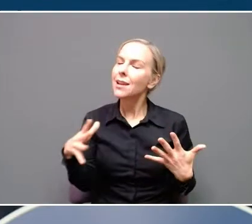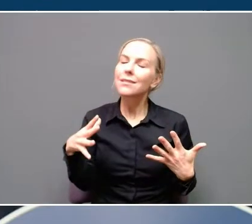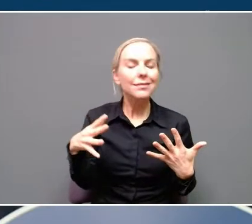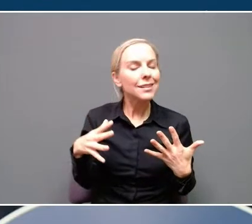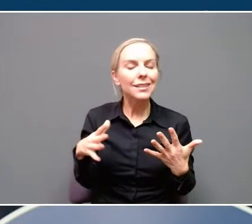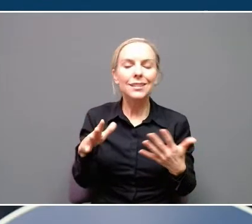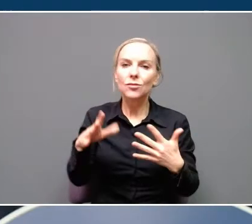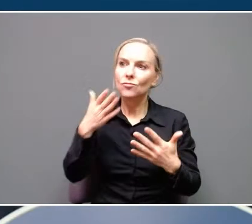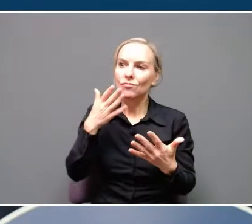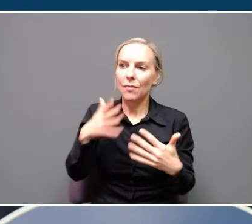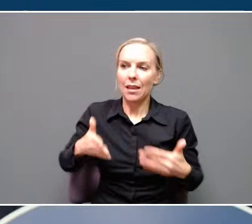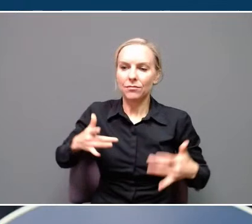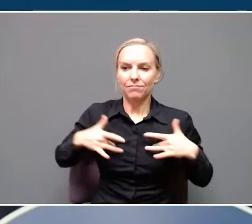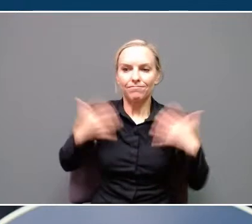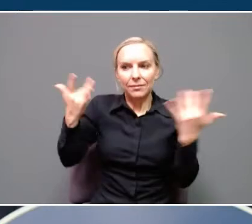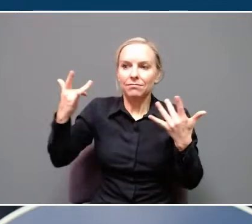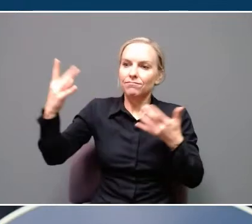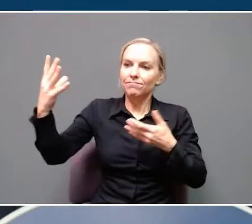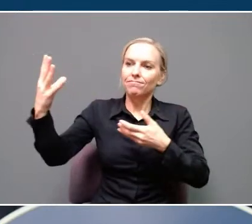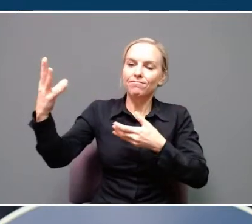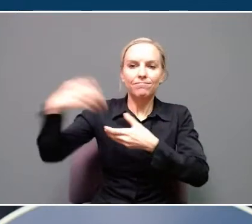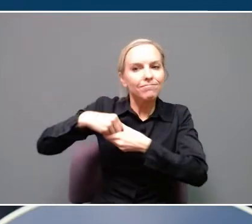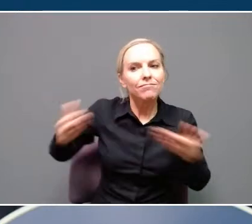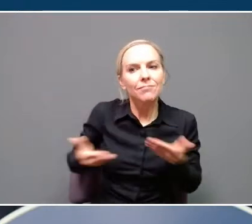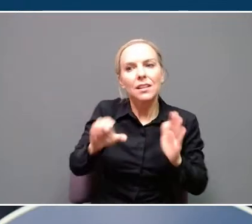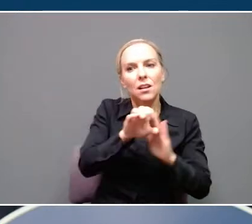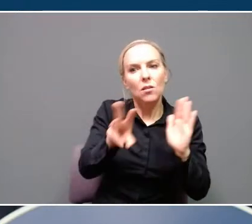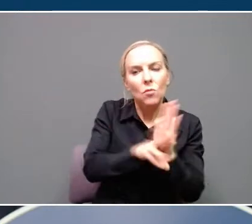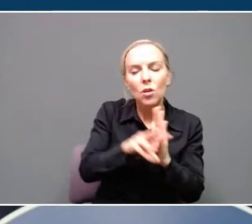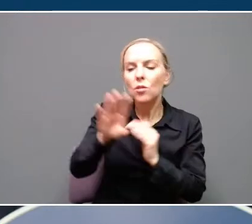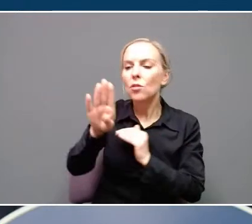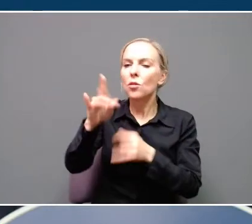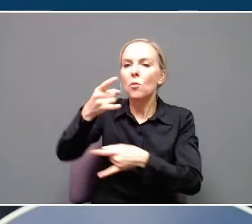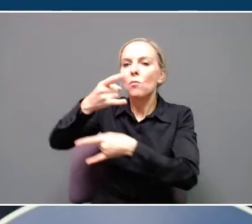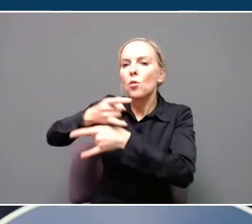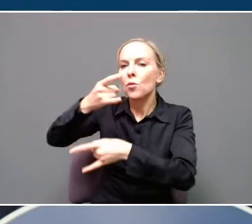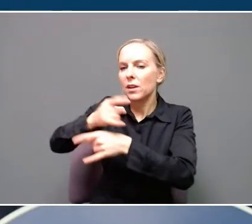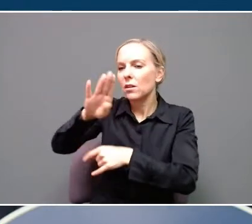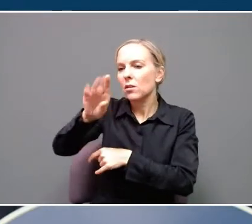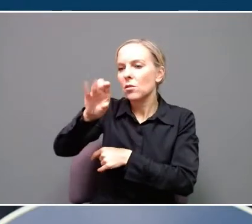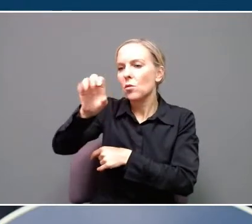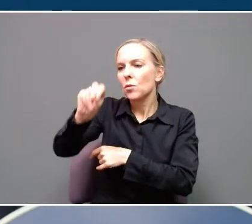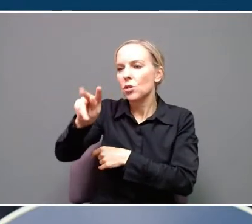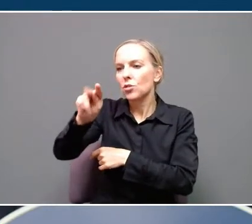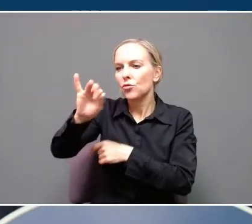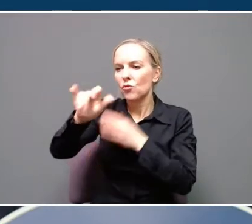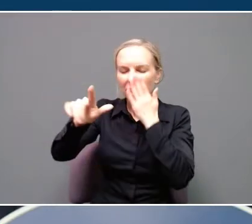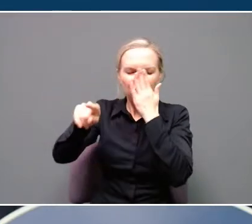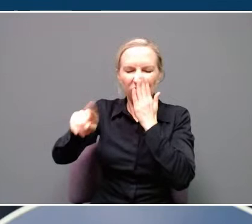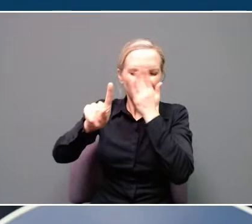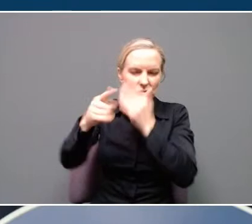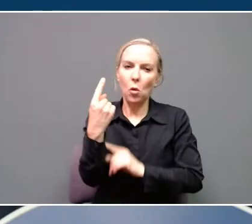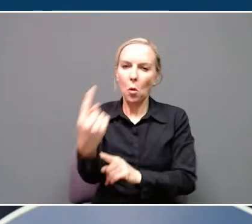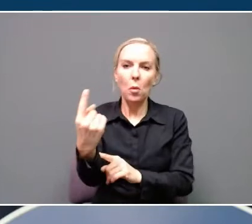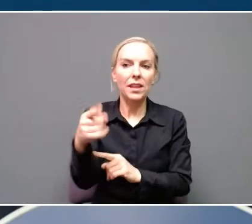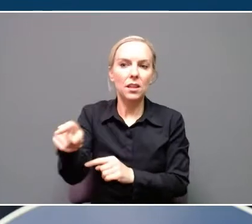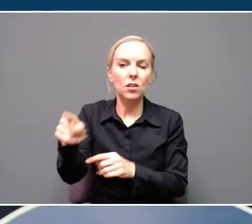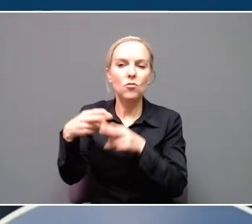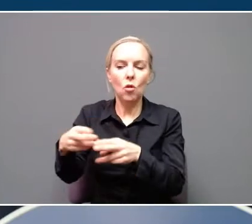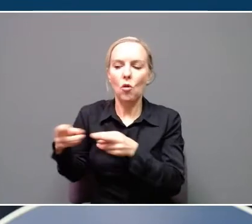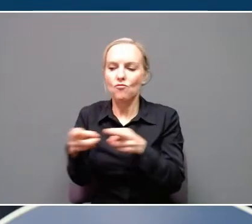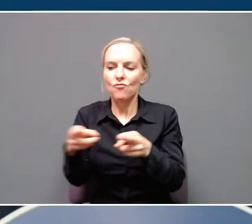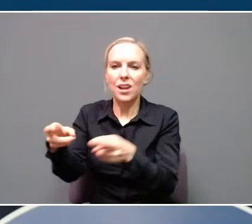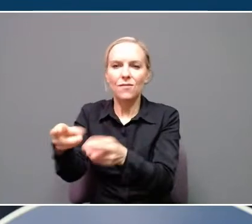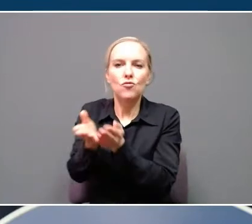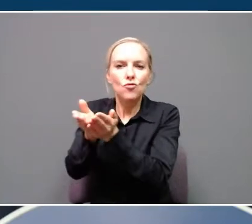to the Bourbon Trail. I believe they're going to be the only river cruise right there on the Ohio that is done by